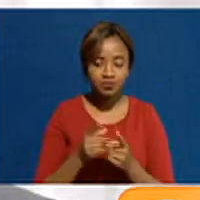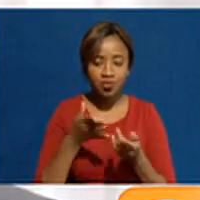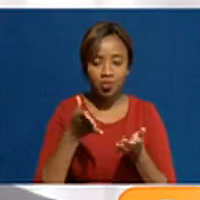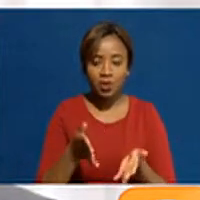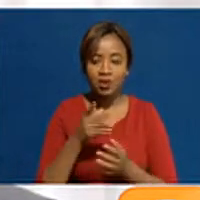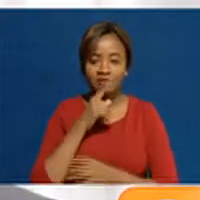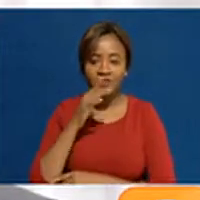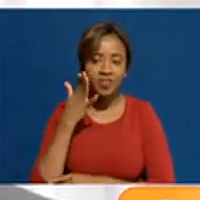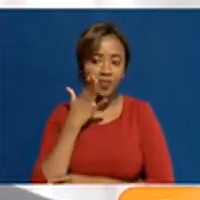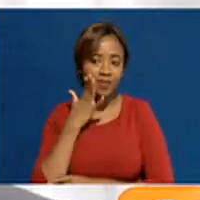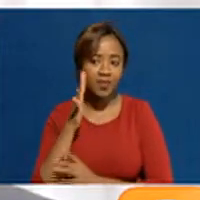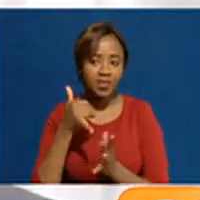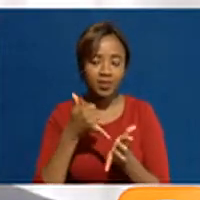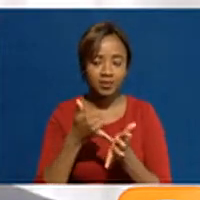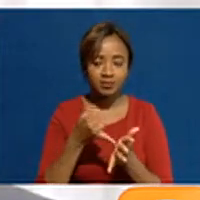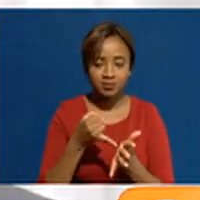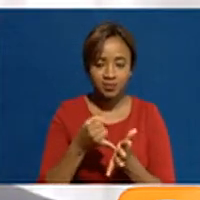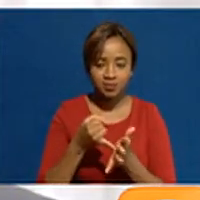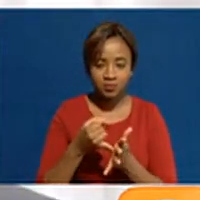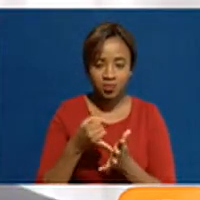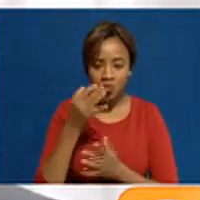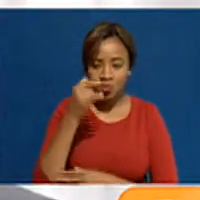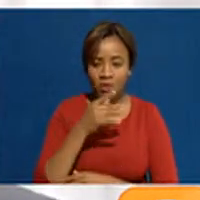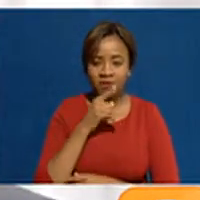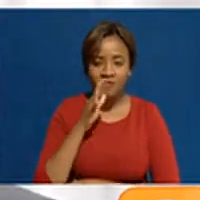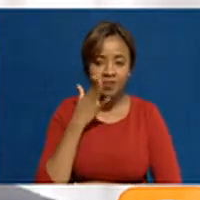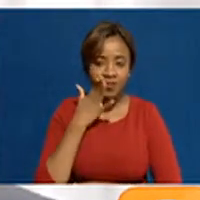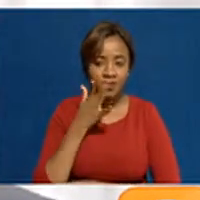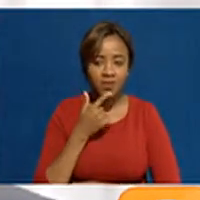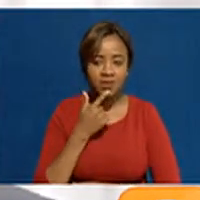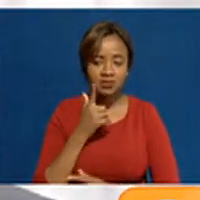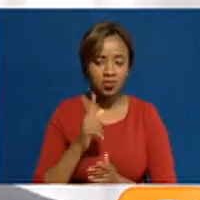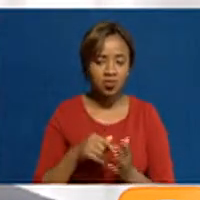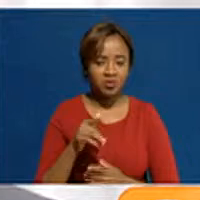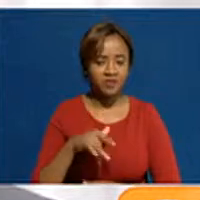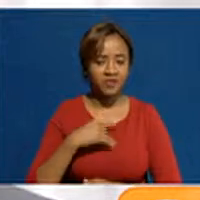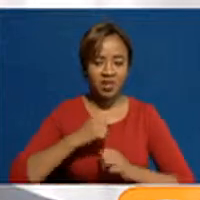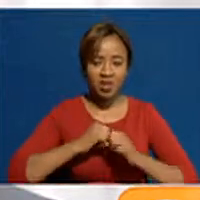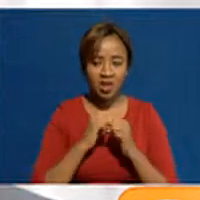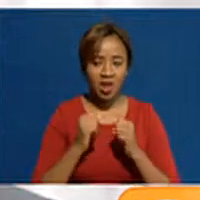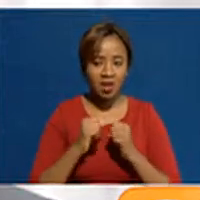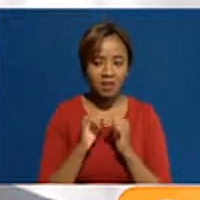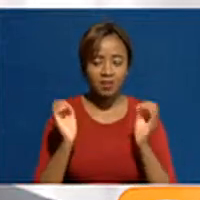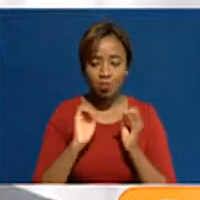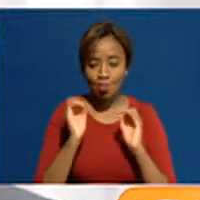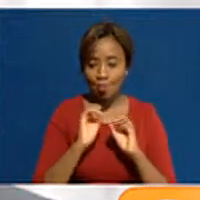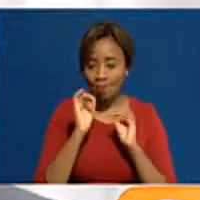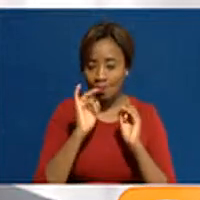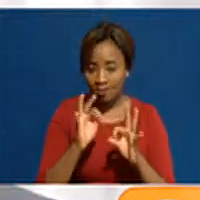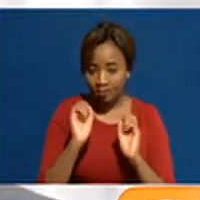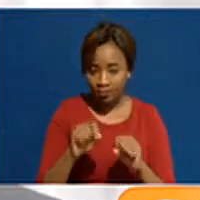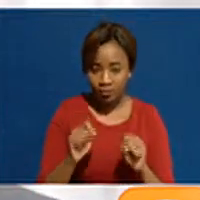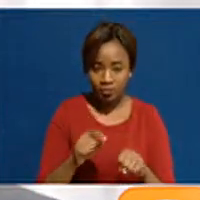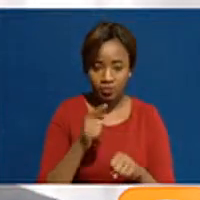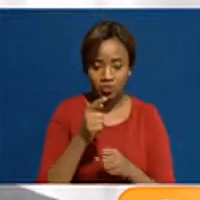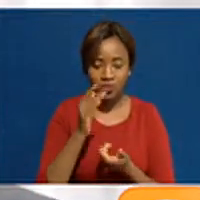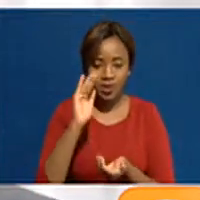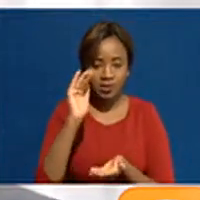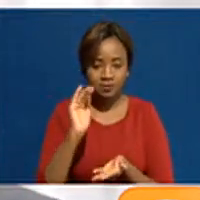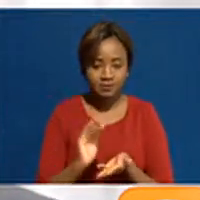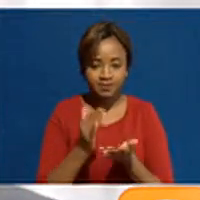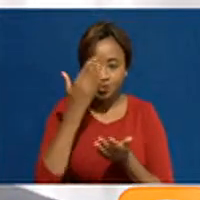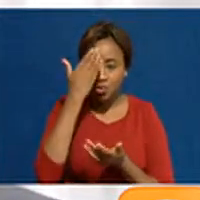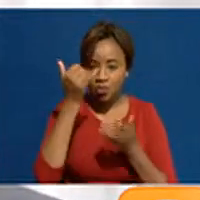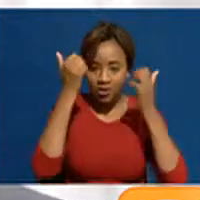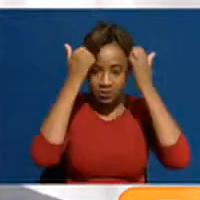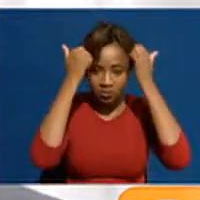involvement, which parents really said they were not quite happy and to be happy if this time can be reduced such that students can